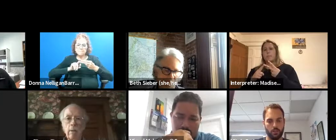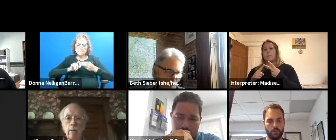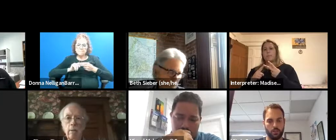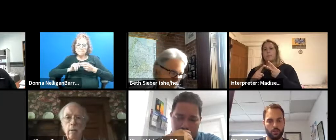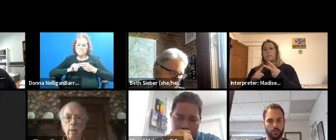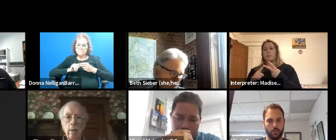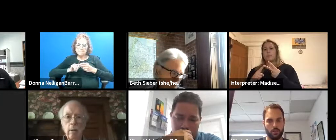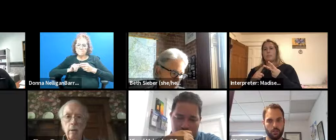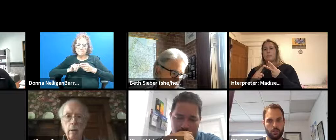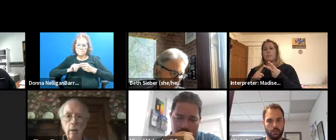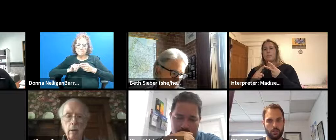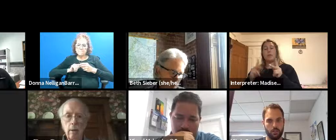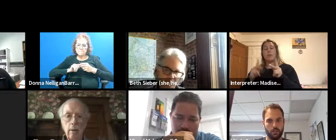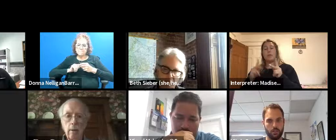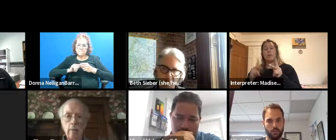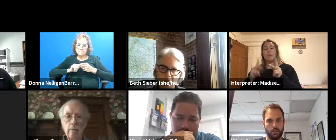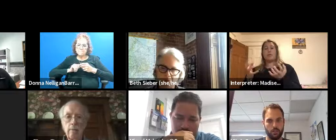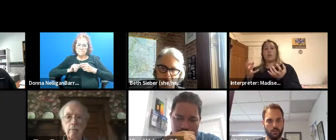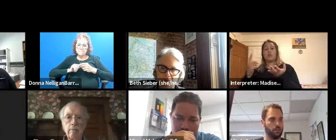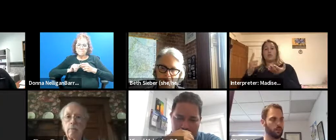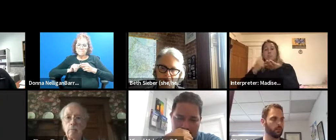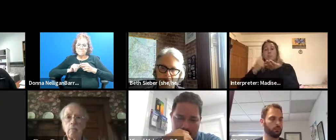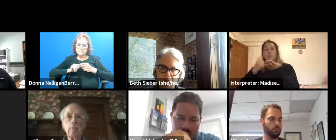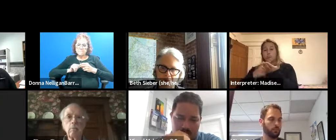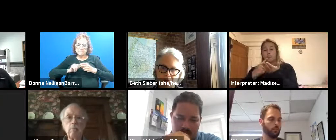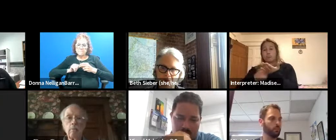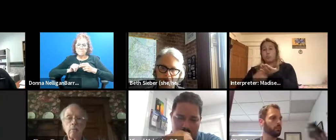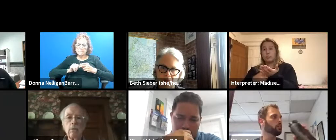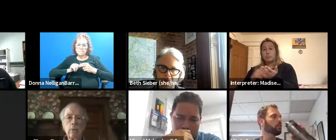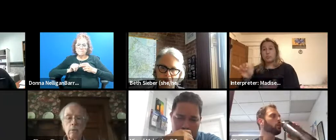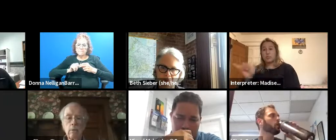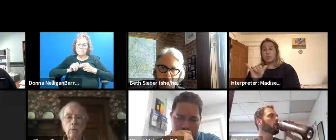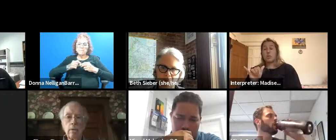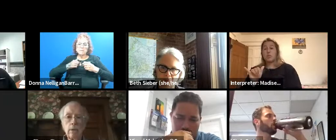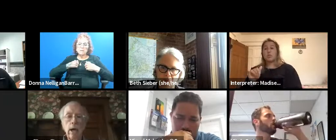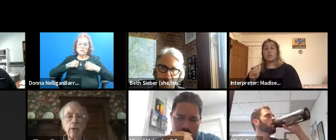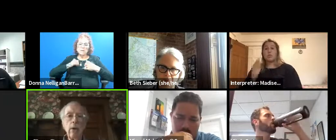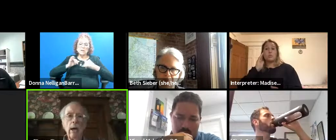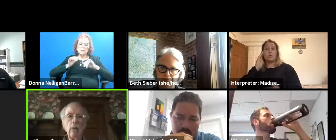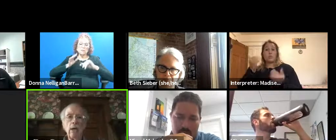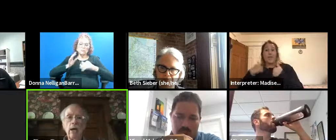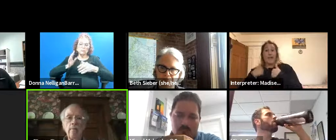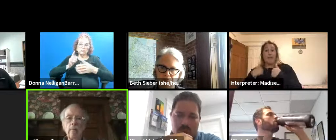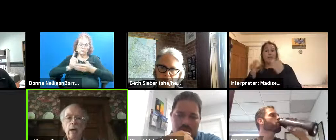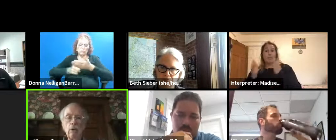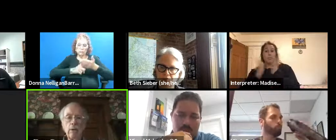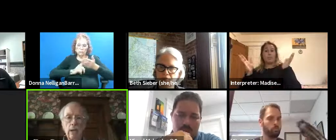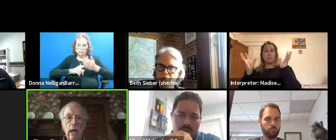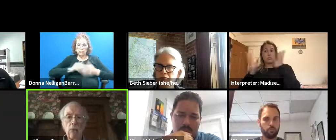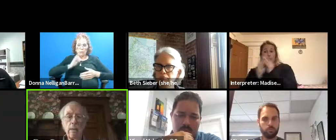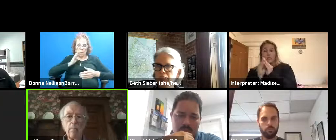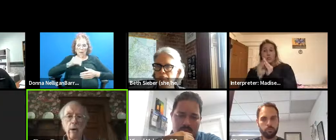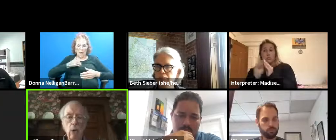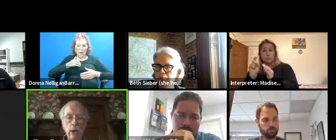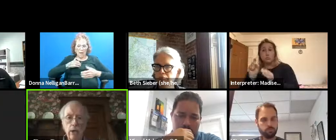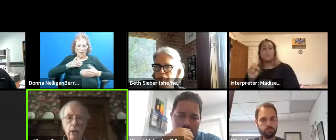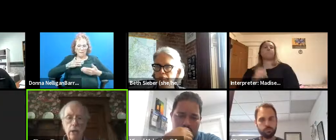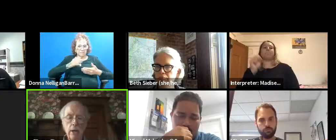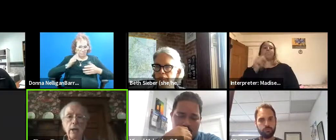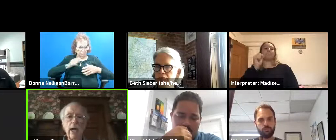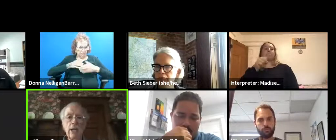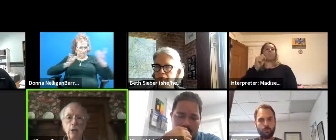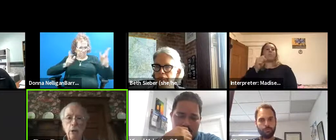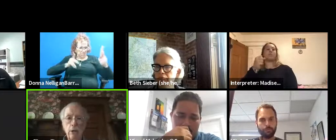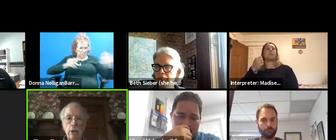wanting to weigh in, and will there be a public process for them to? Yep. Yeah, no, I will get my work